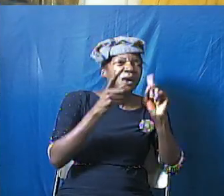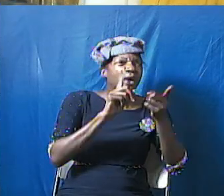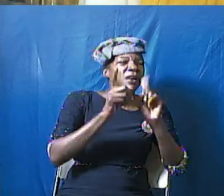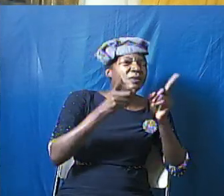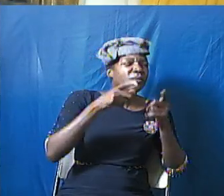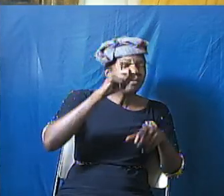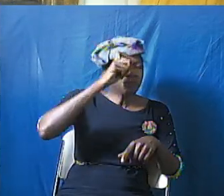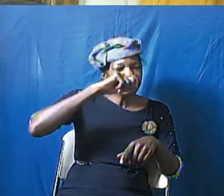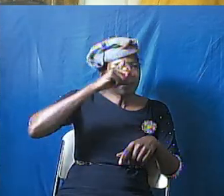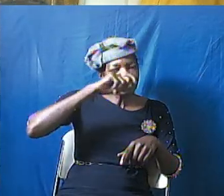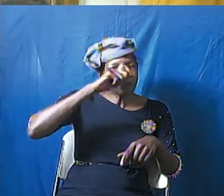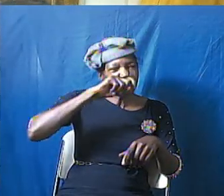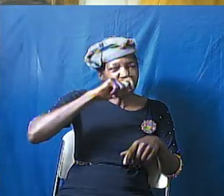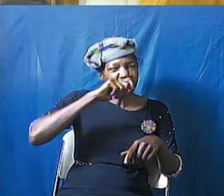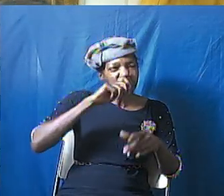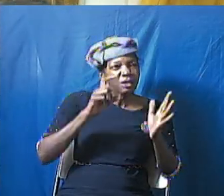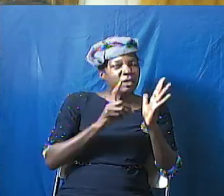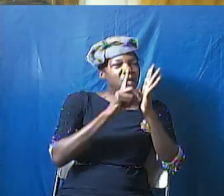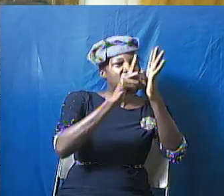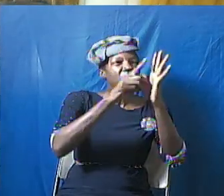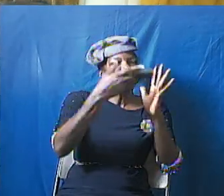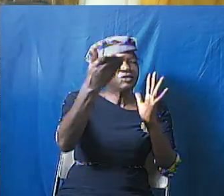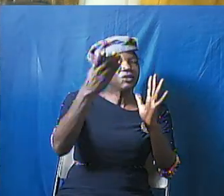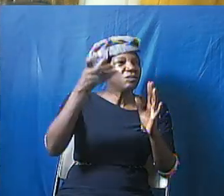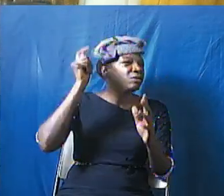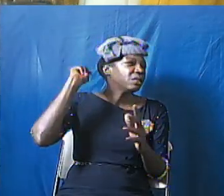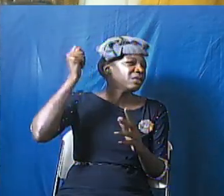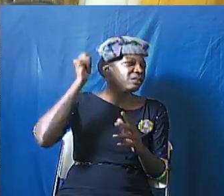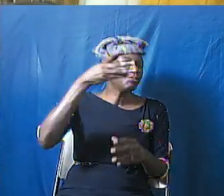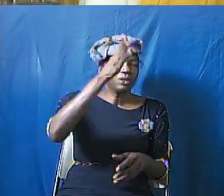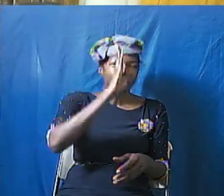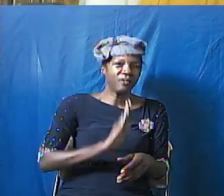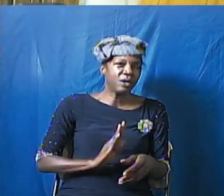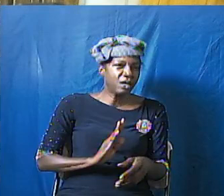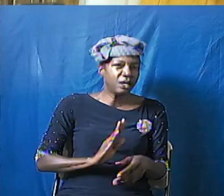of wisdom, declaring unto you the testimony of God.